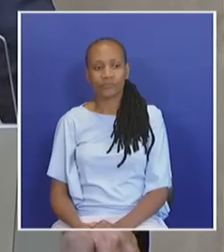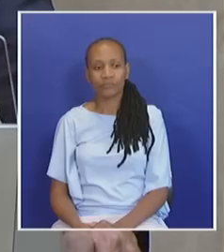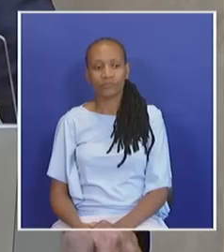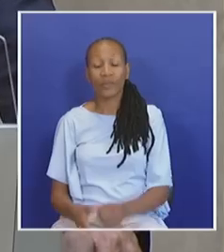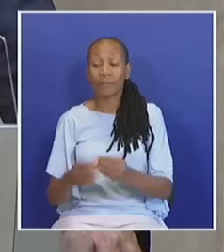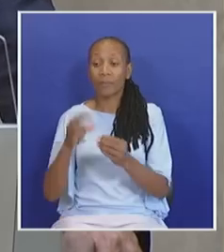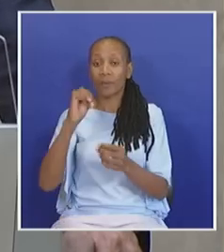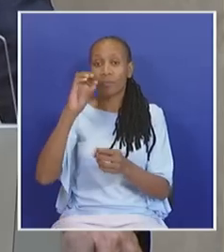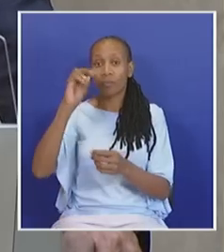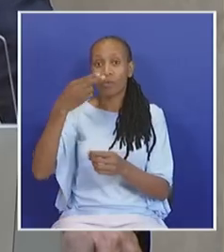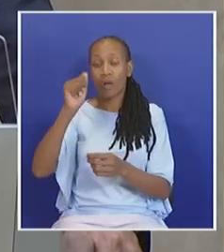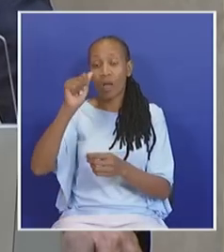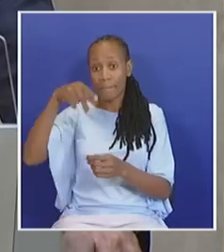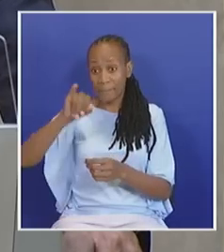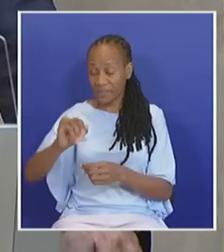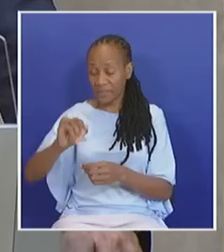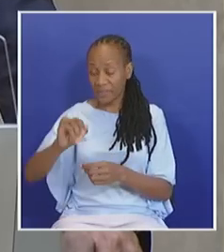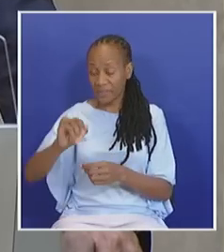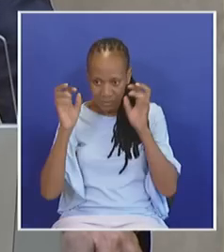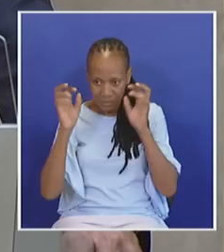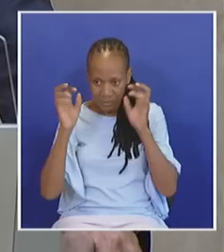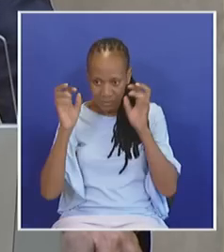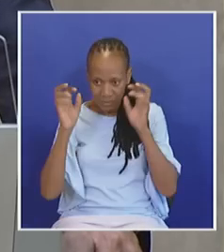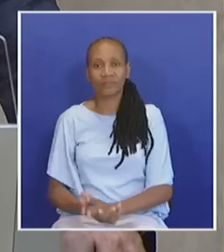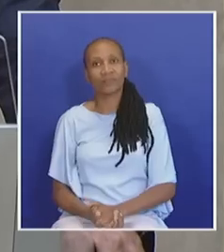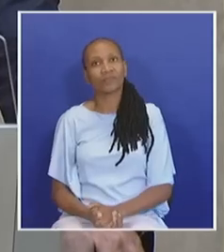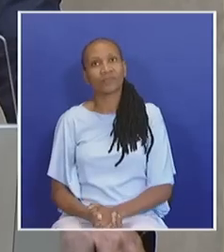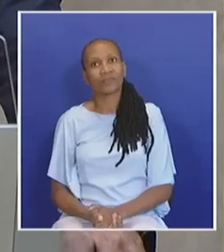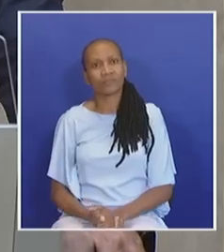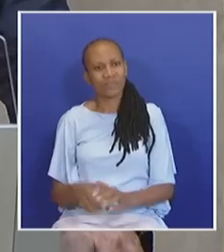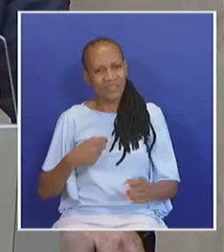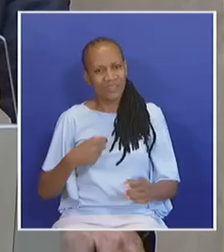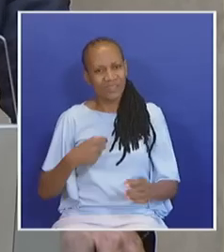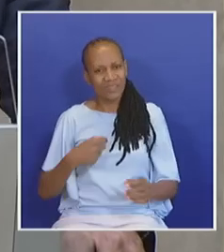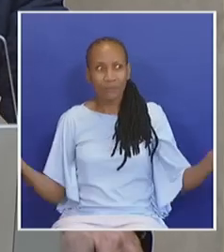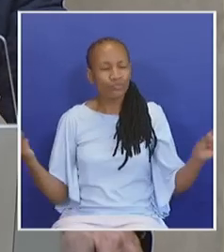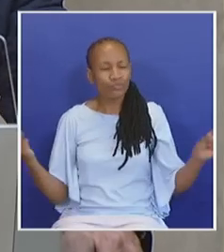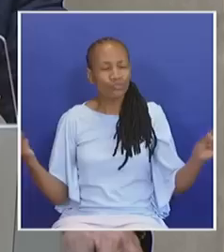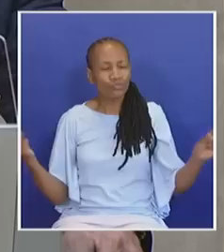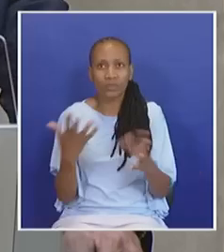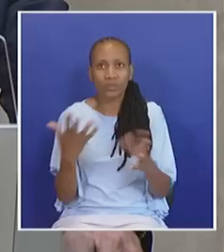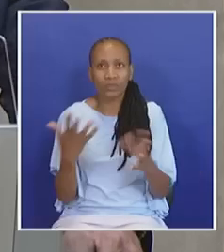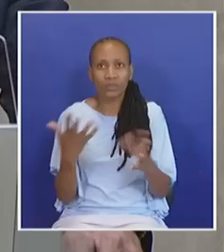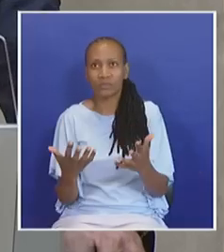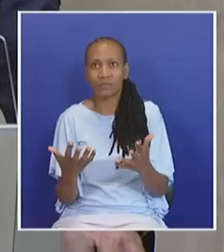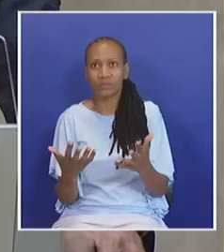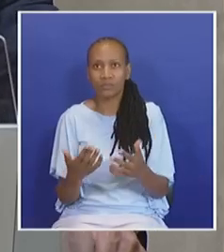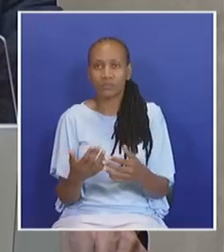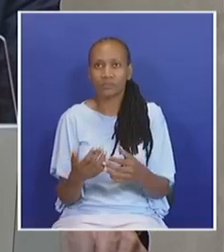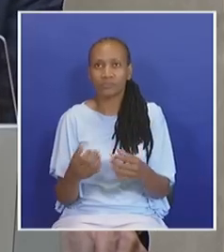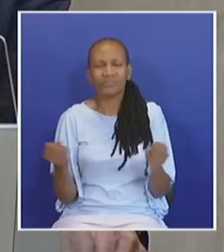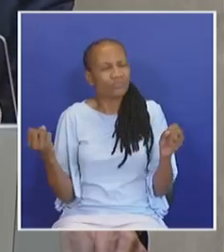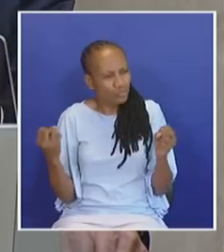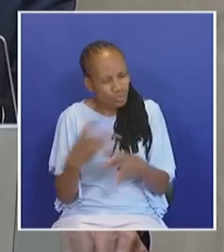Mohapi, listen and digest for immediate reference. I am shocked. Don't run away. Please come and sit where you sit. I